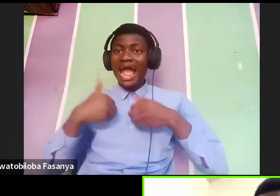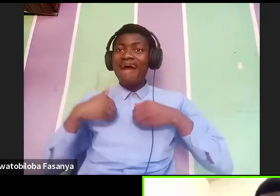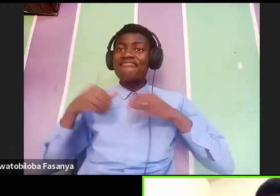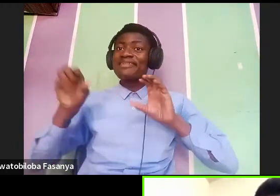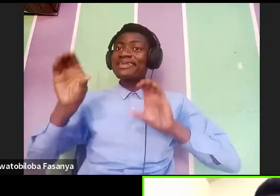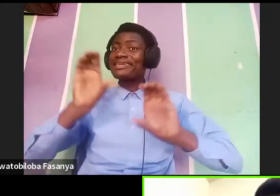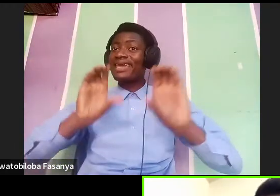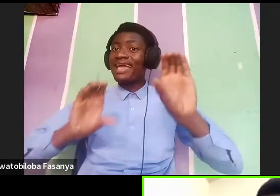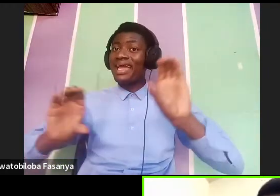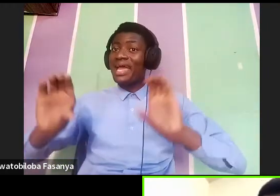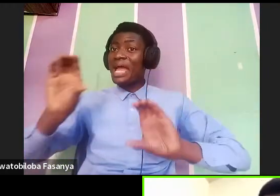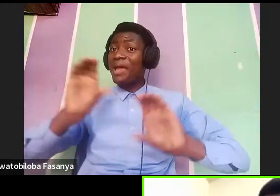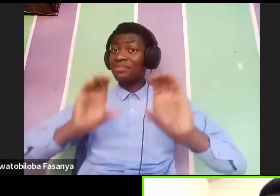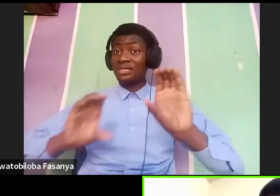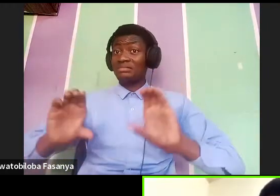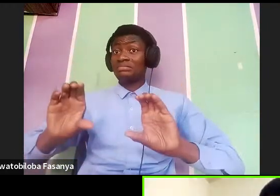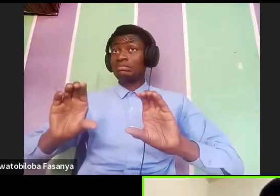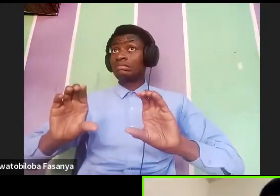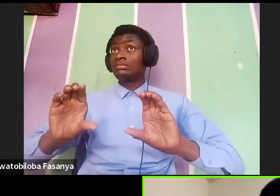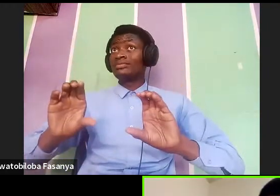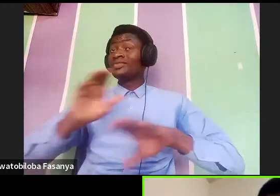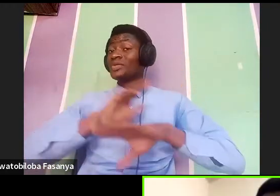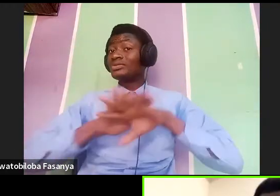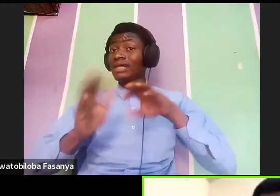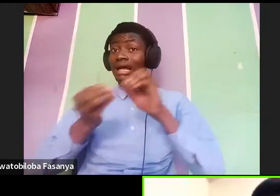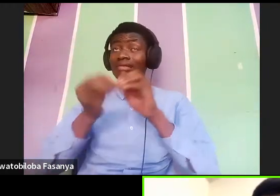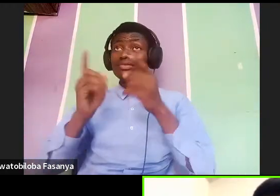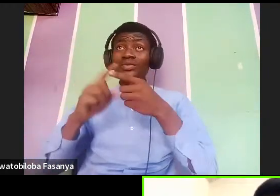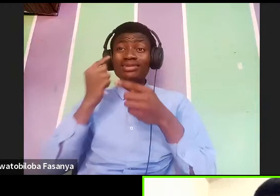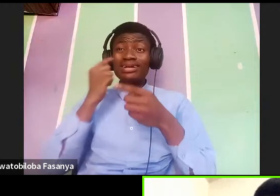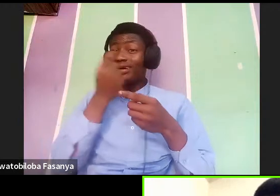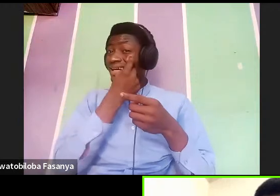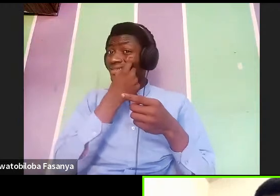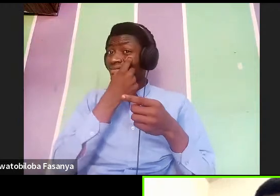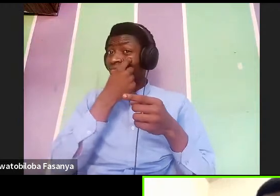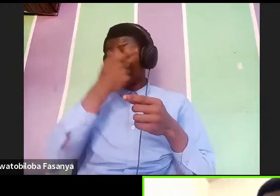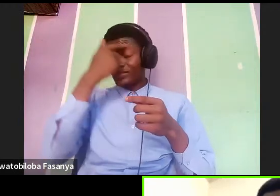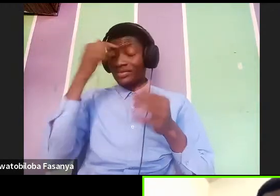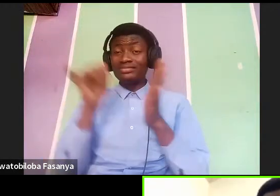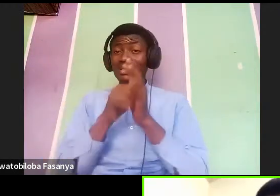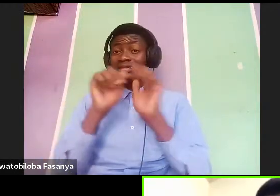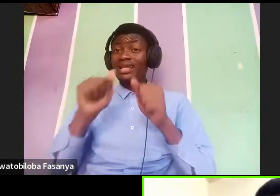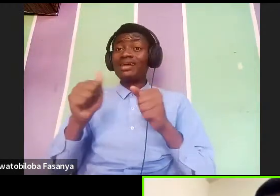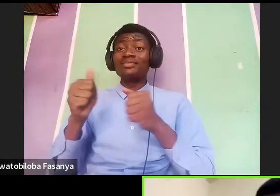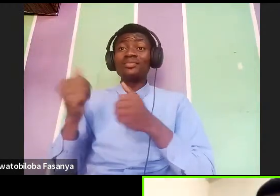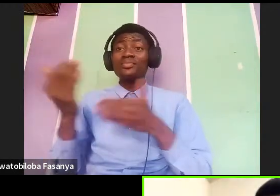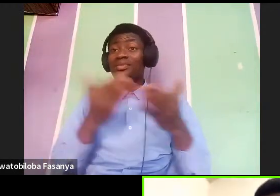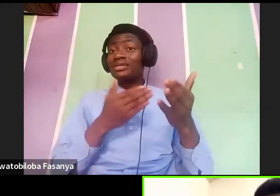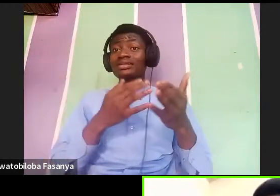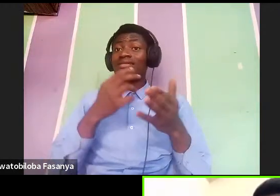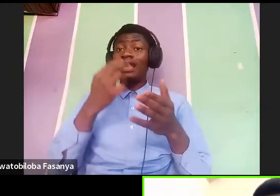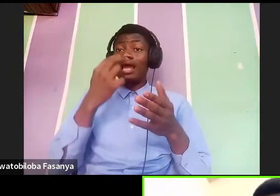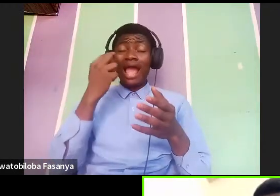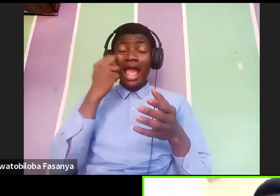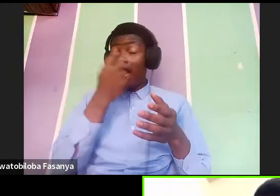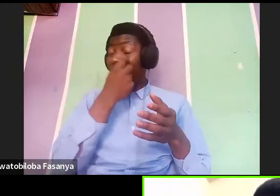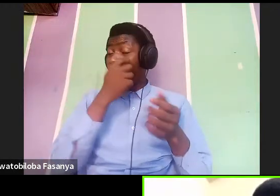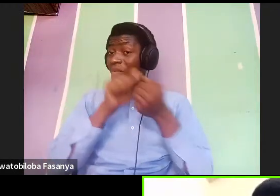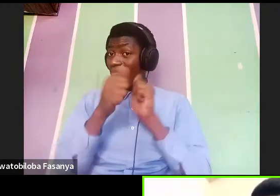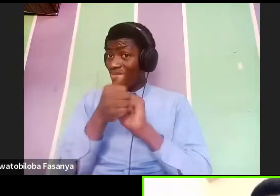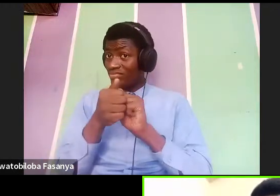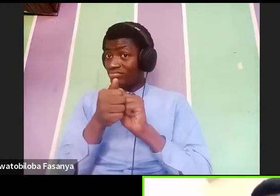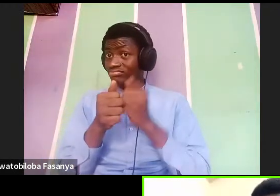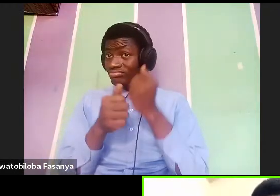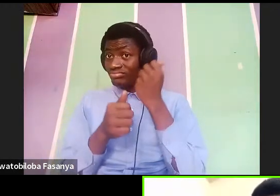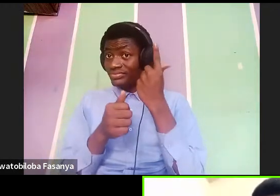can become irritants to the eyes and cause even conjunctivitis. So clean water to wash the eyes,